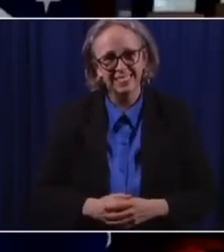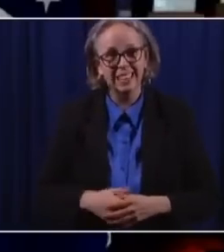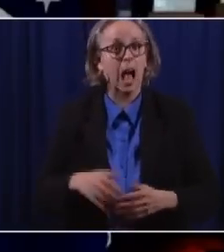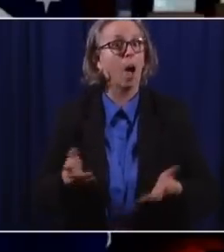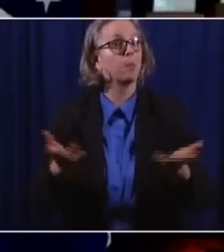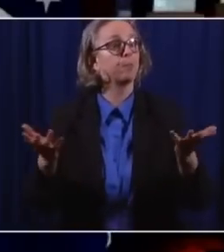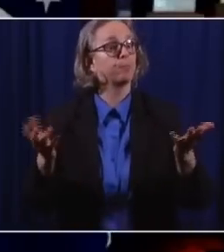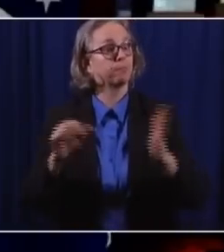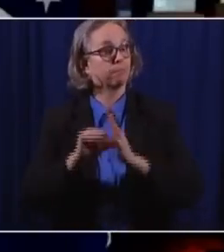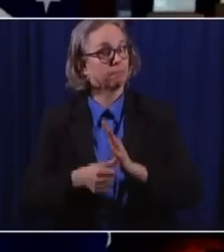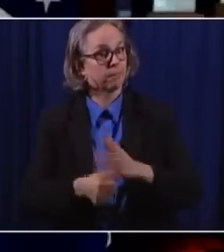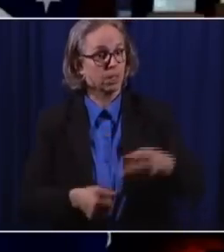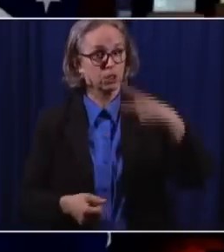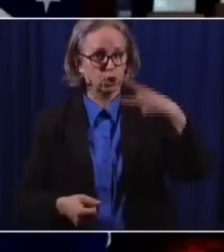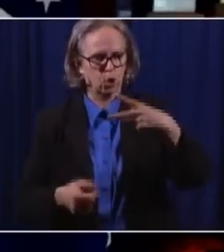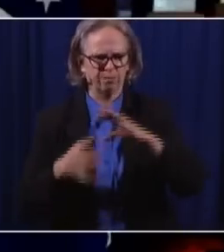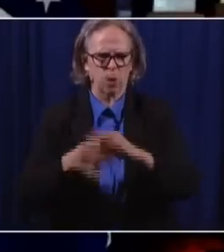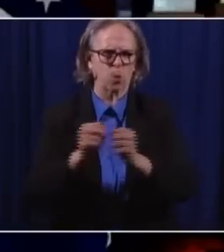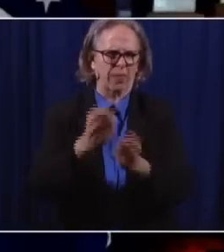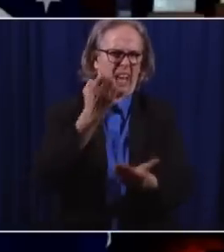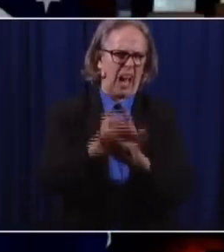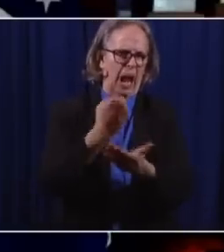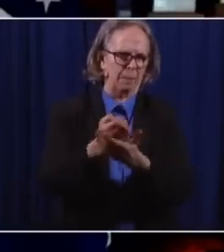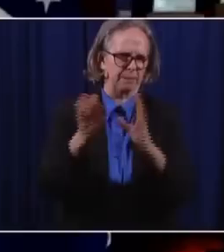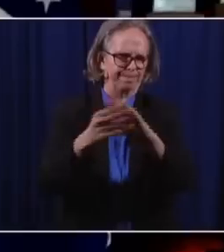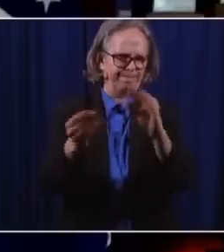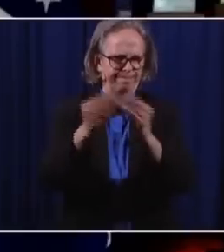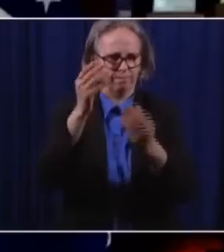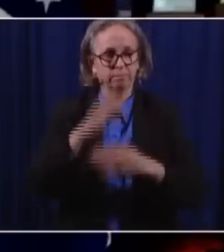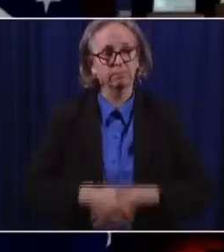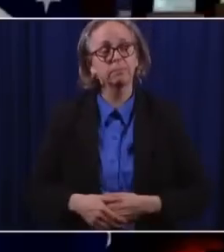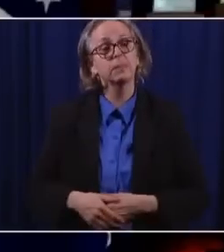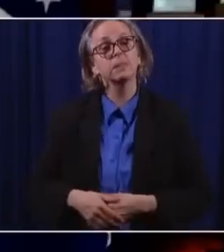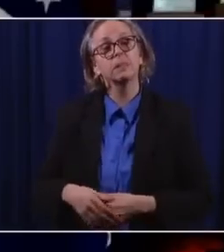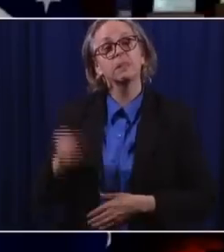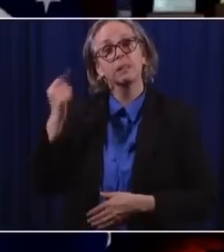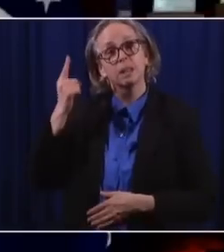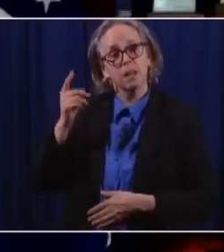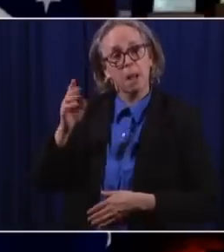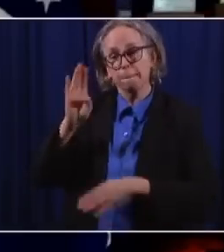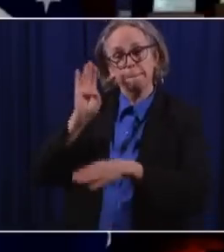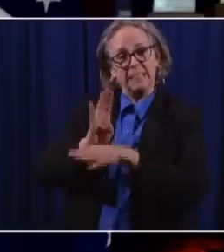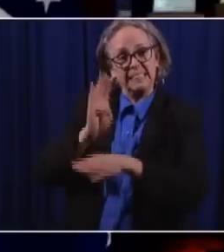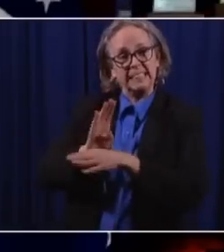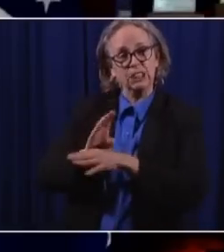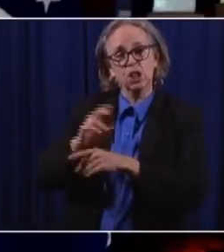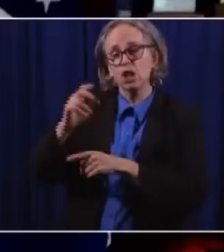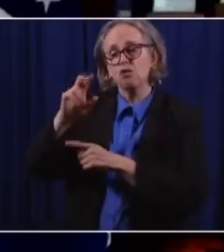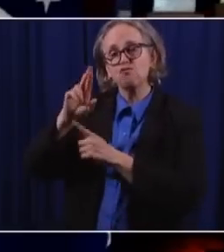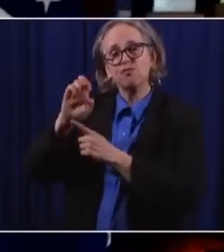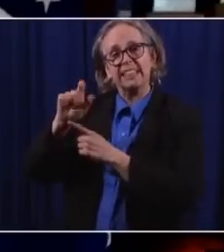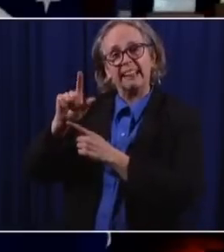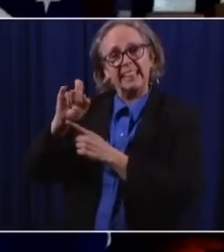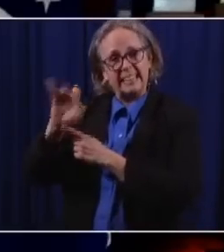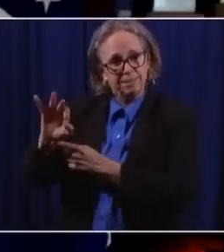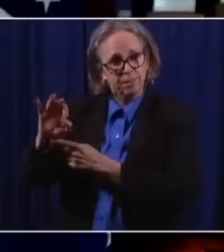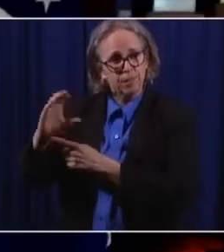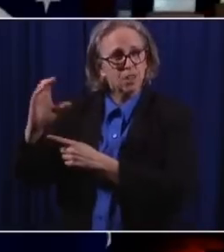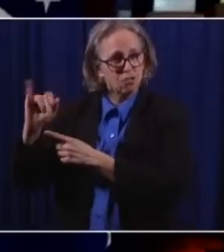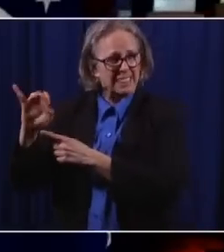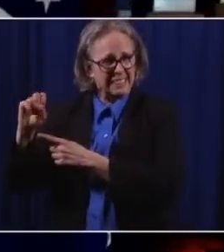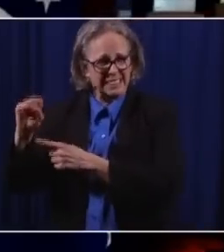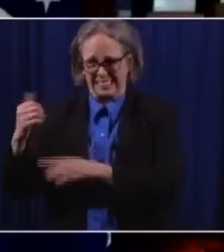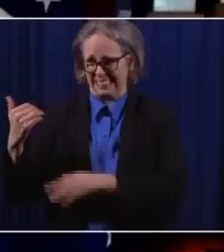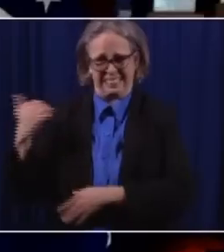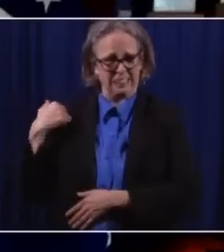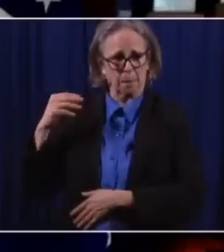side. Business relief grants. On Monday, people were able to apply for those.